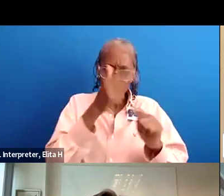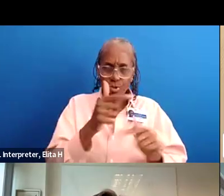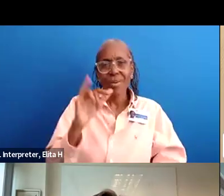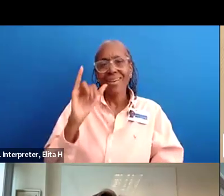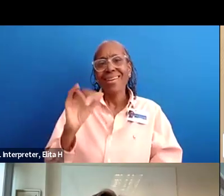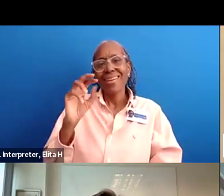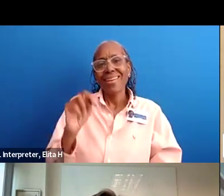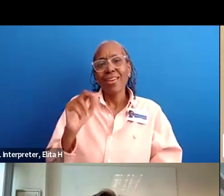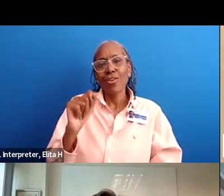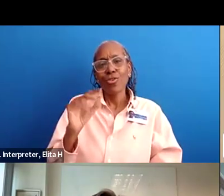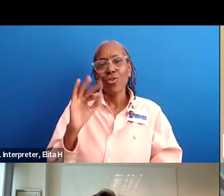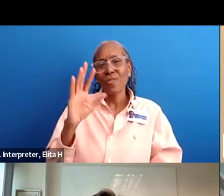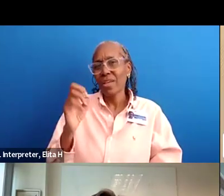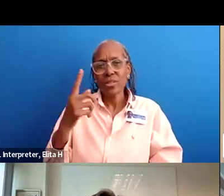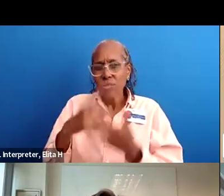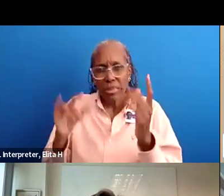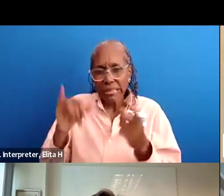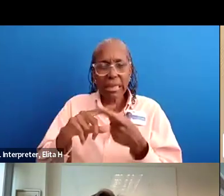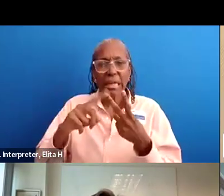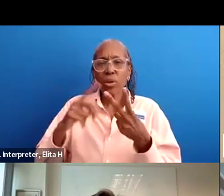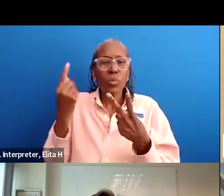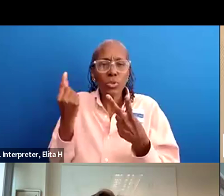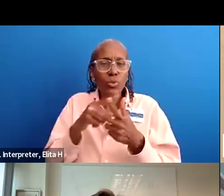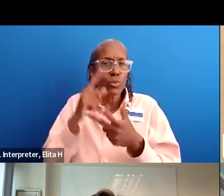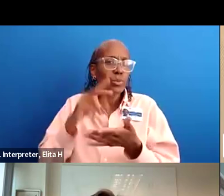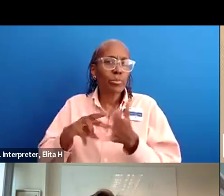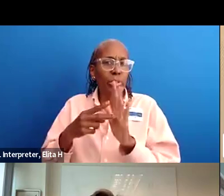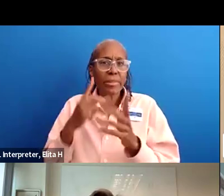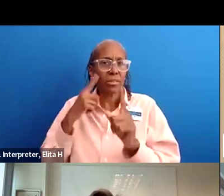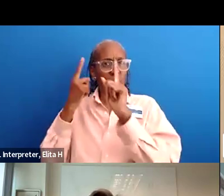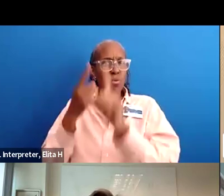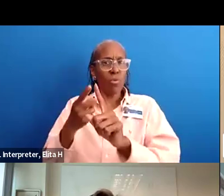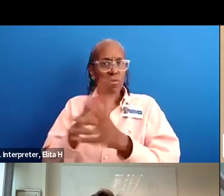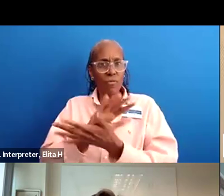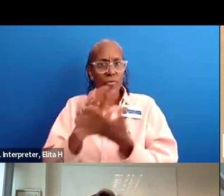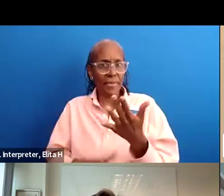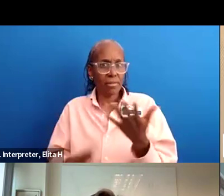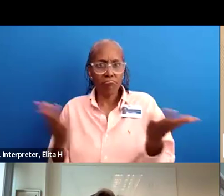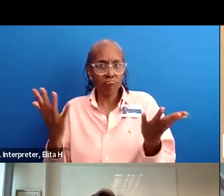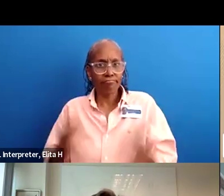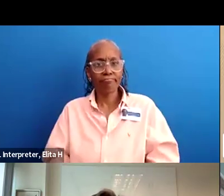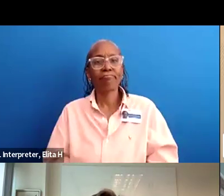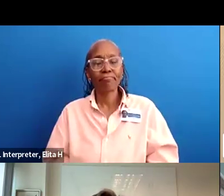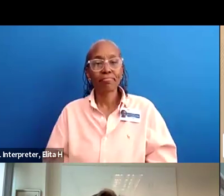exactly is that? What does it do? What's the purpose? What's the goal for all of this?